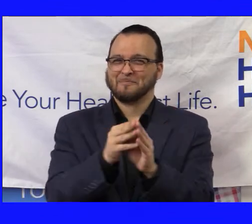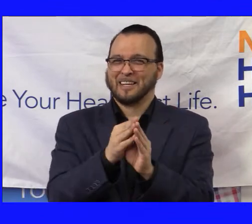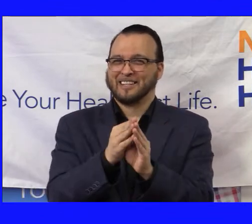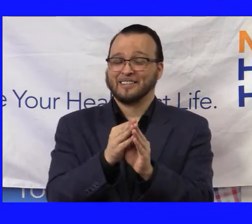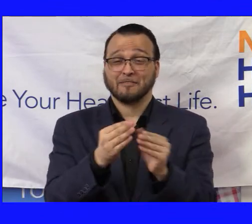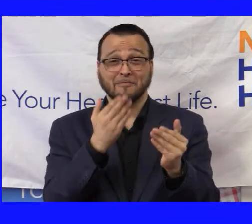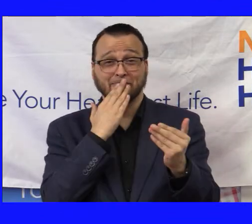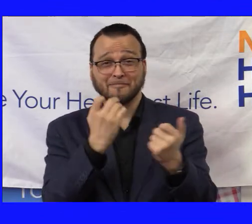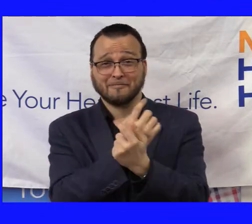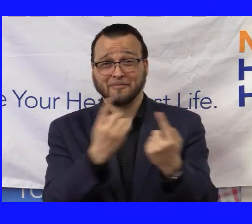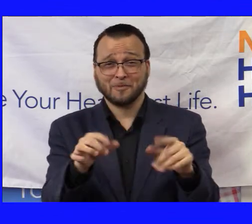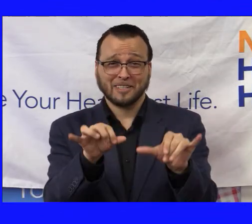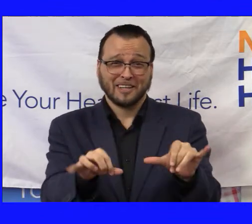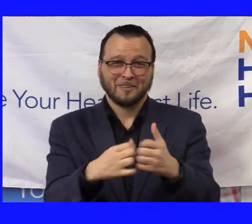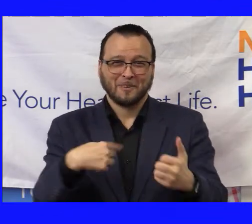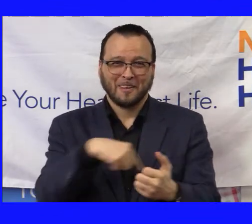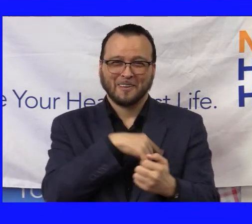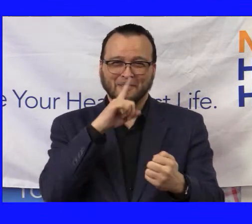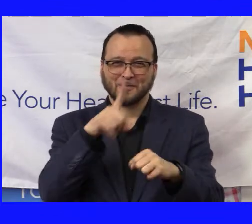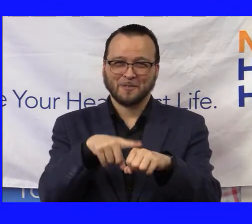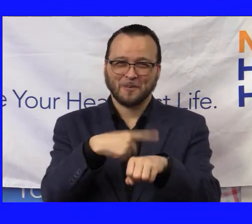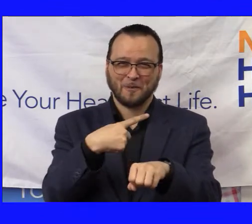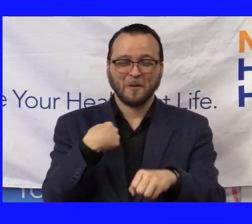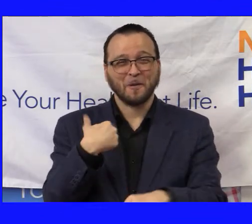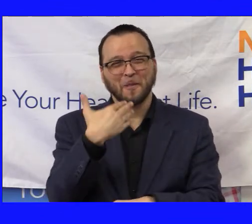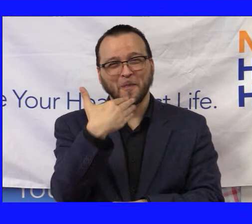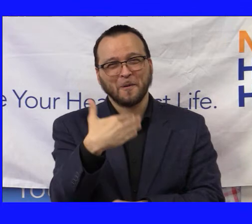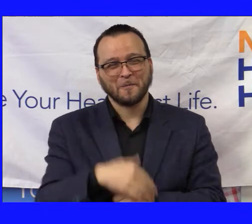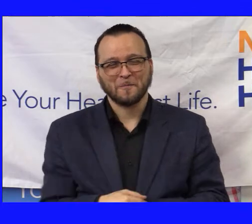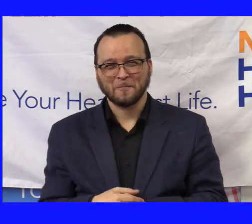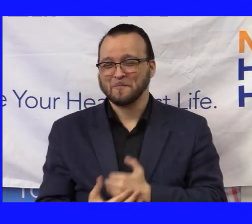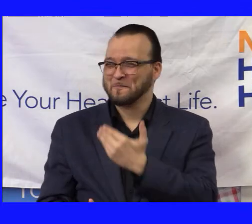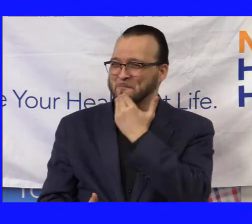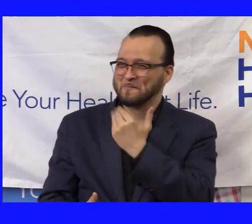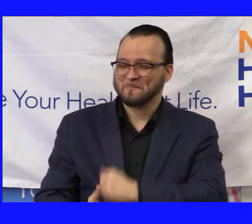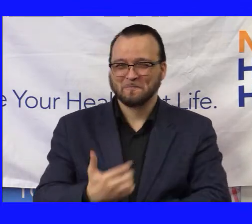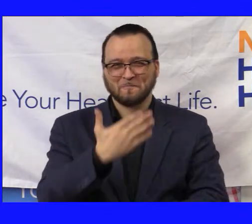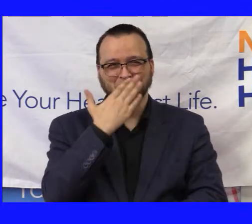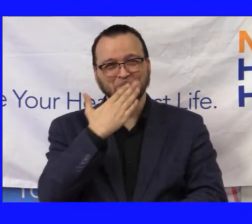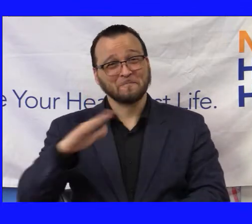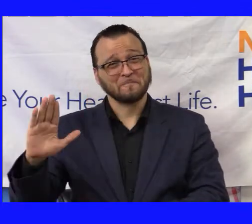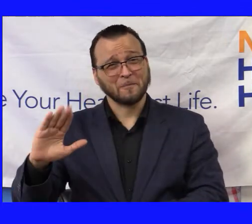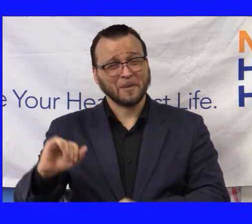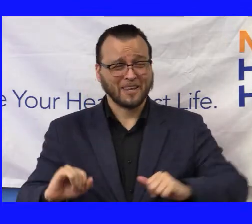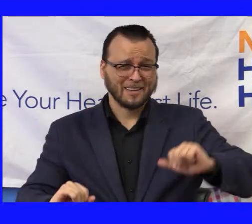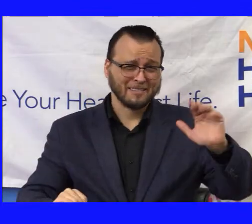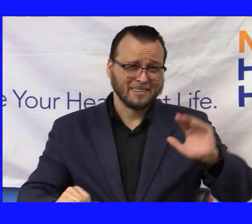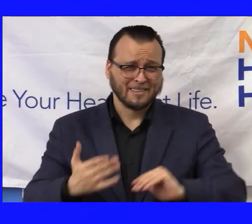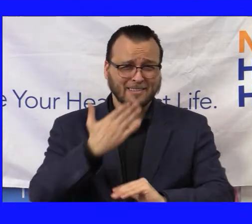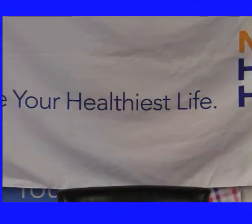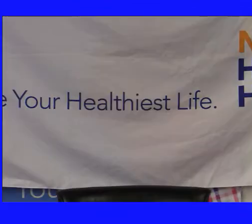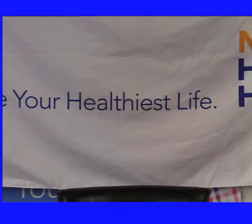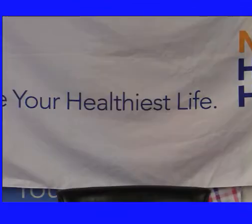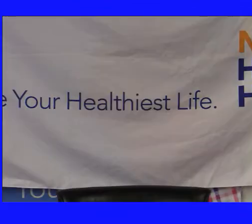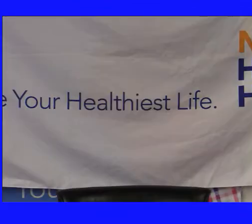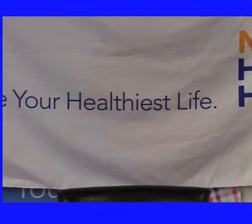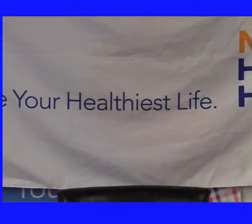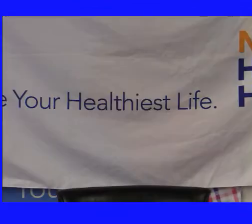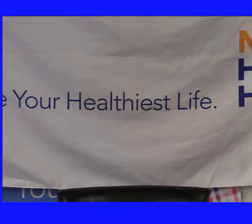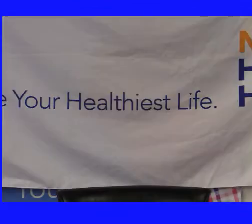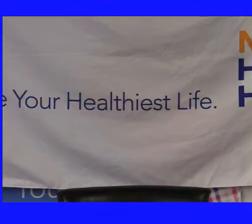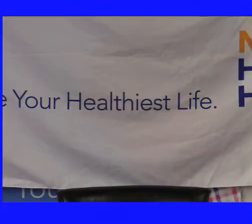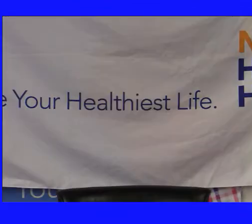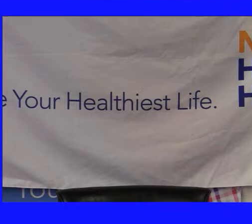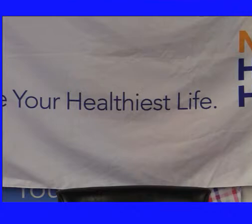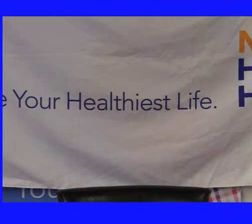with us for so long. Thank you so much. Thank you. Thank you. Bye-bye. Thank you. Bye. Colicia, now.